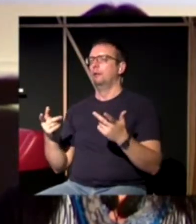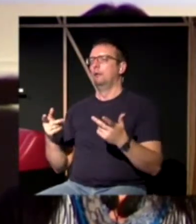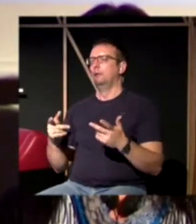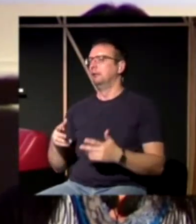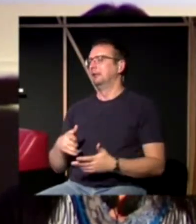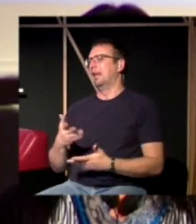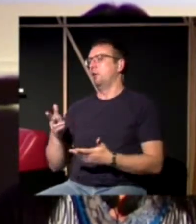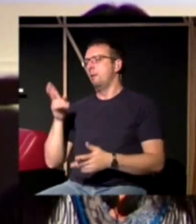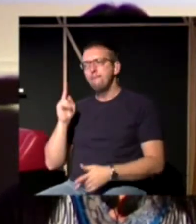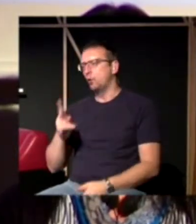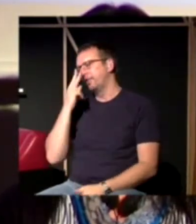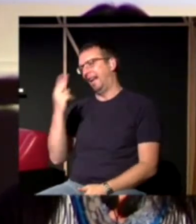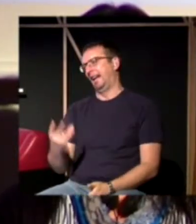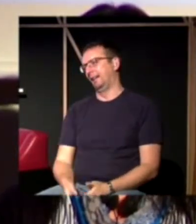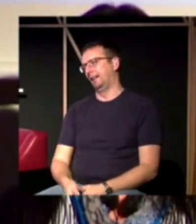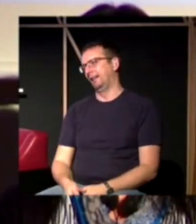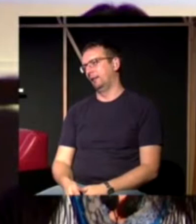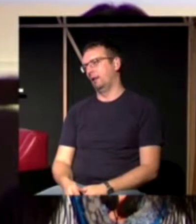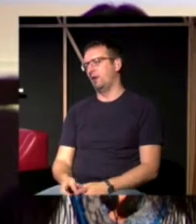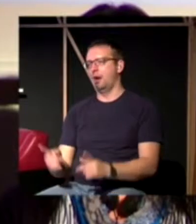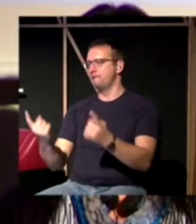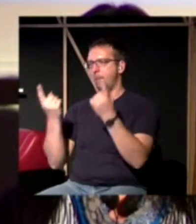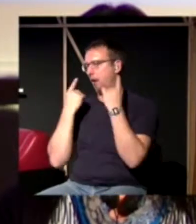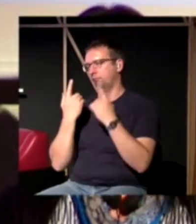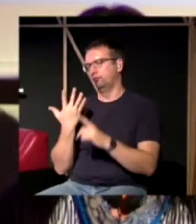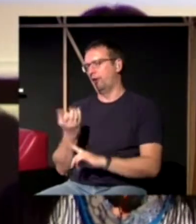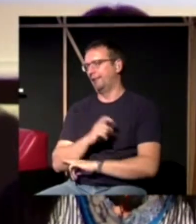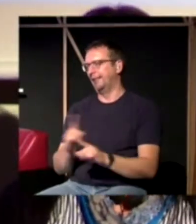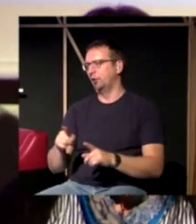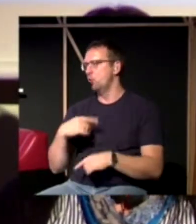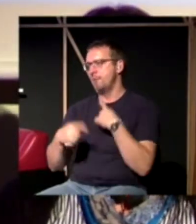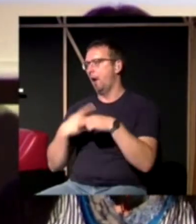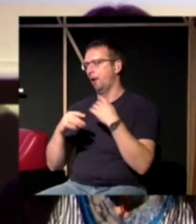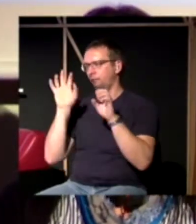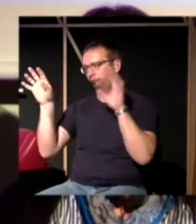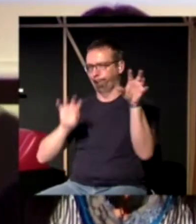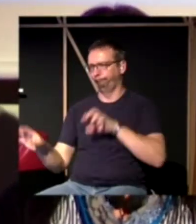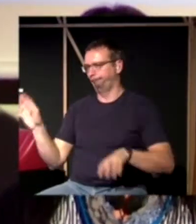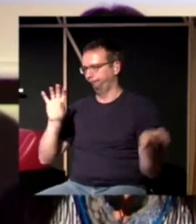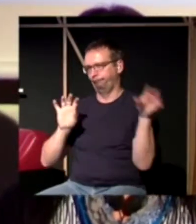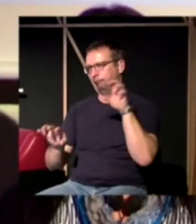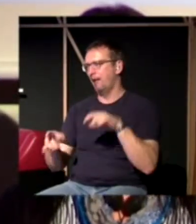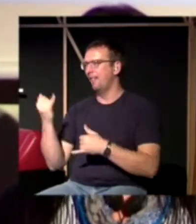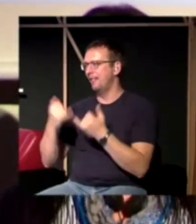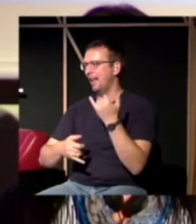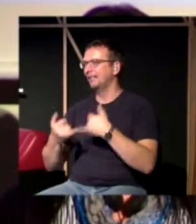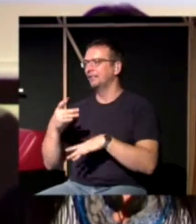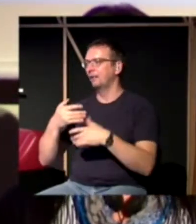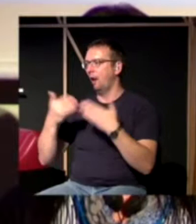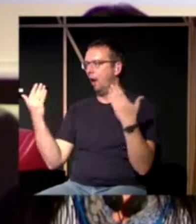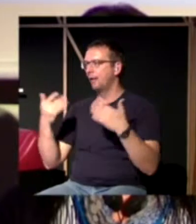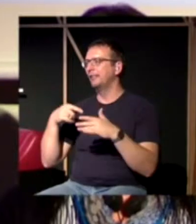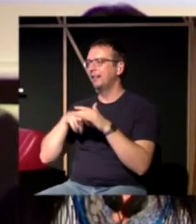remember, we were playing against Atletico de Madrid, which was one of the biggest games in the Spanish league at that